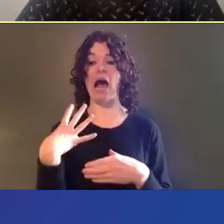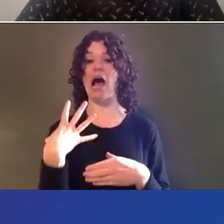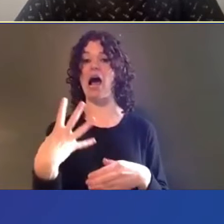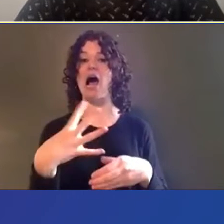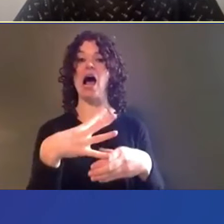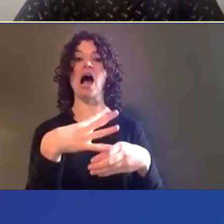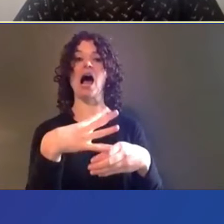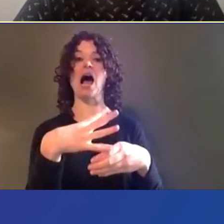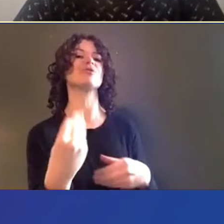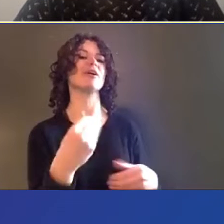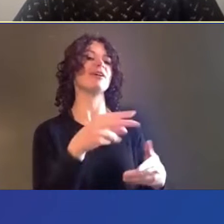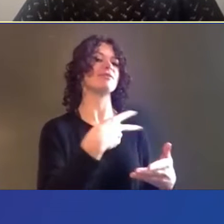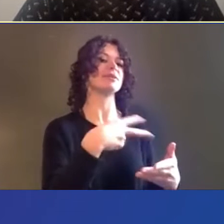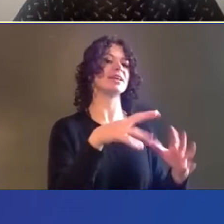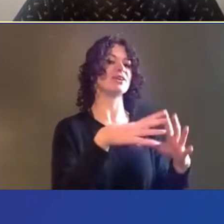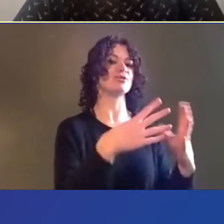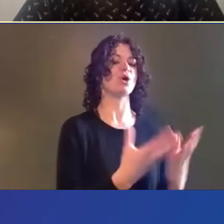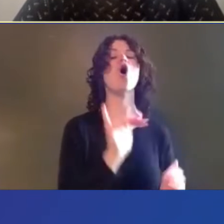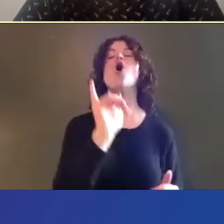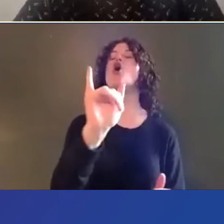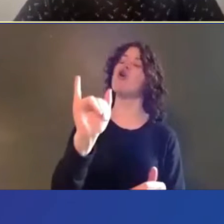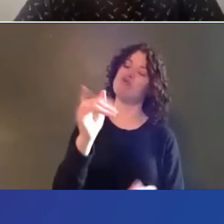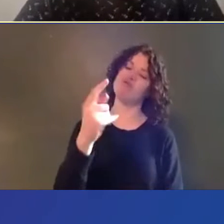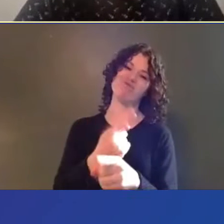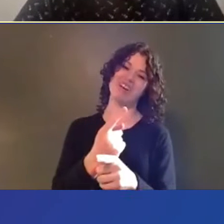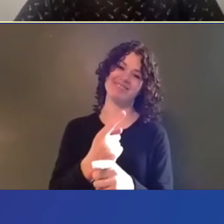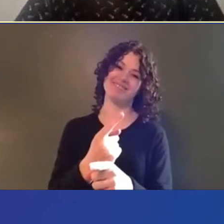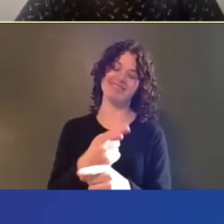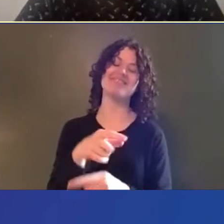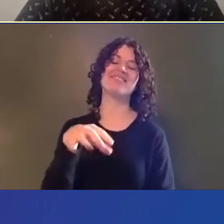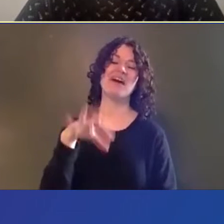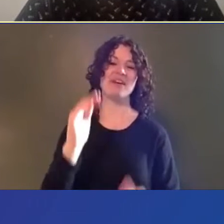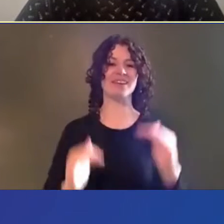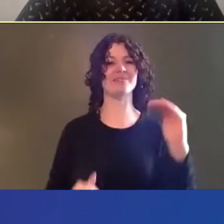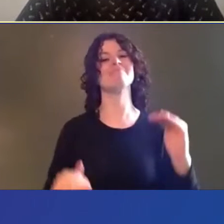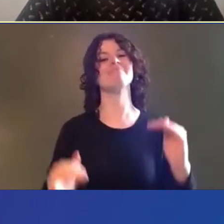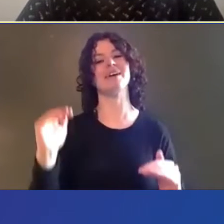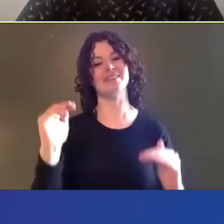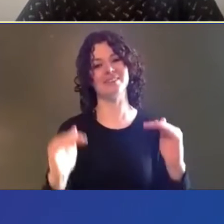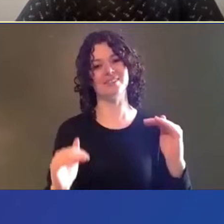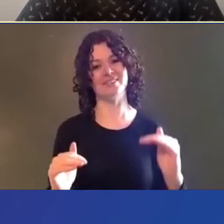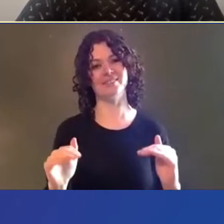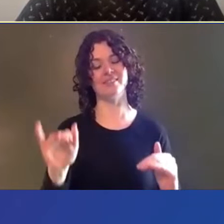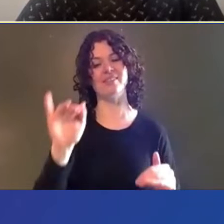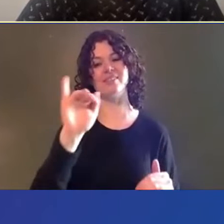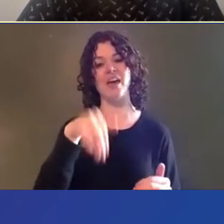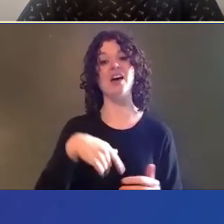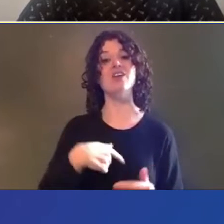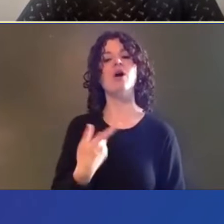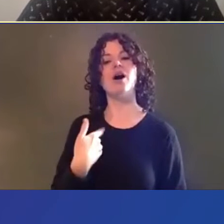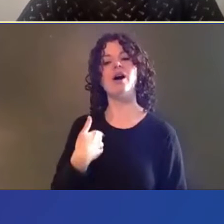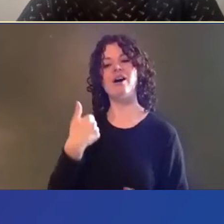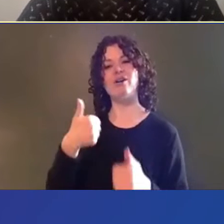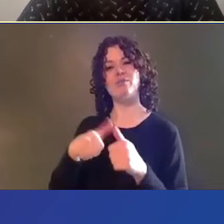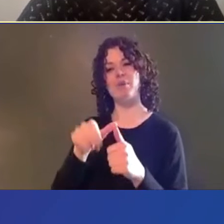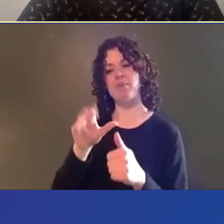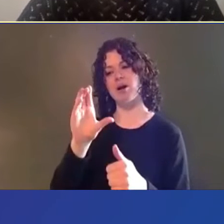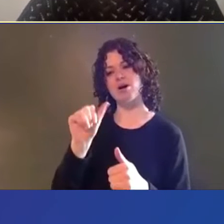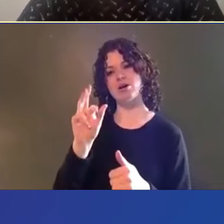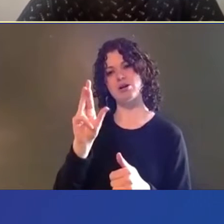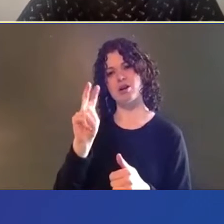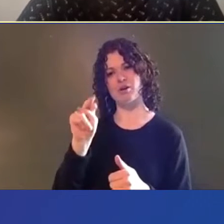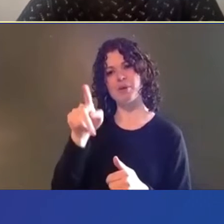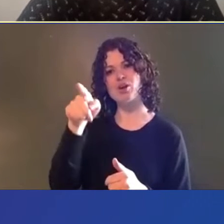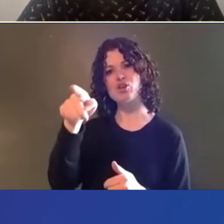also say, finding the balance. That's what we were talking about. I mean, I also wanted to shout you out, Carmen, because I remember you went back to school, like for